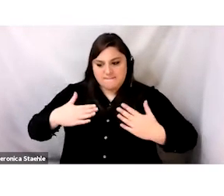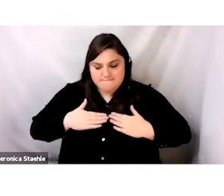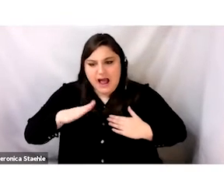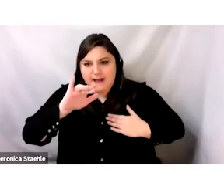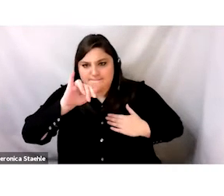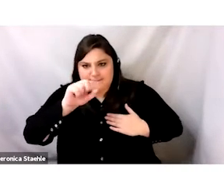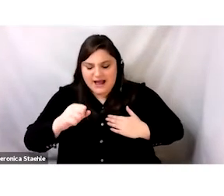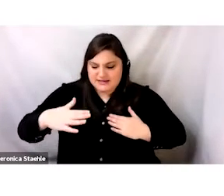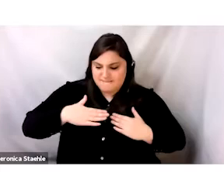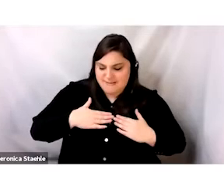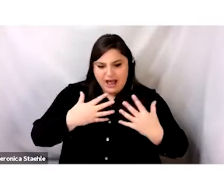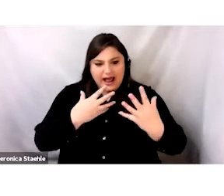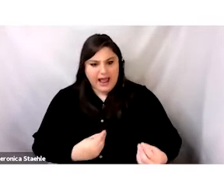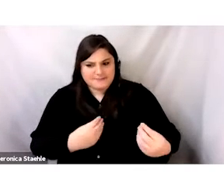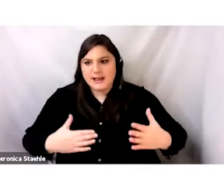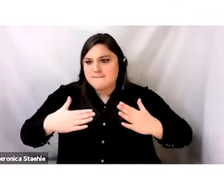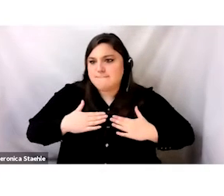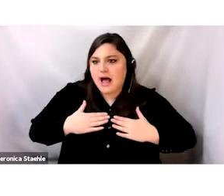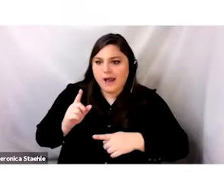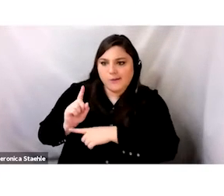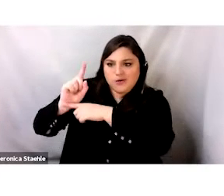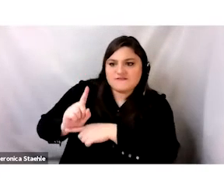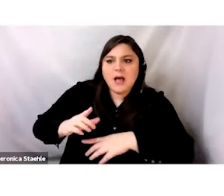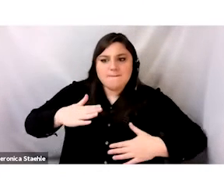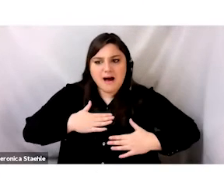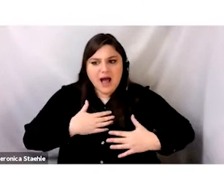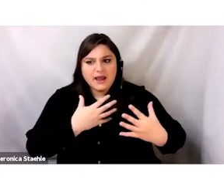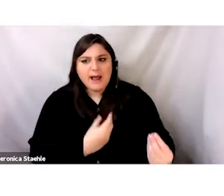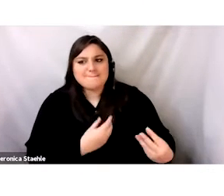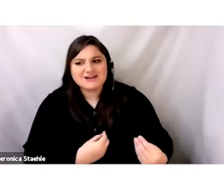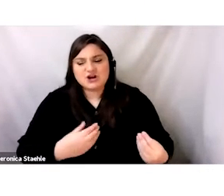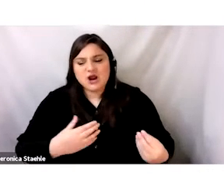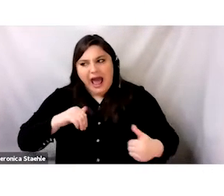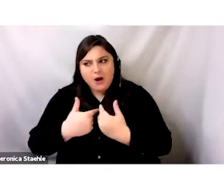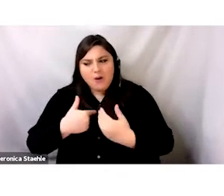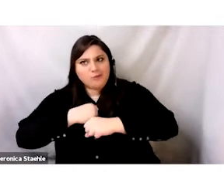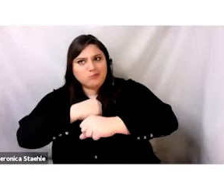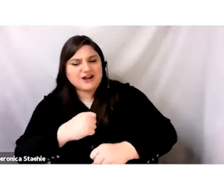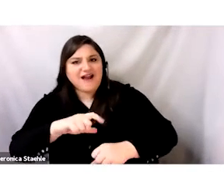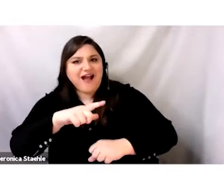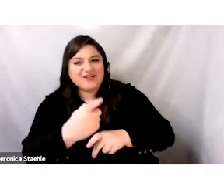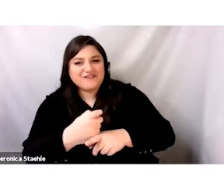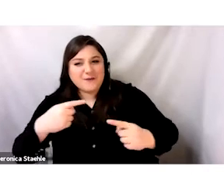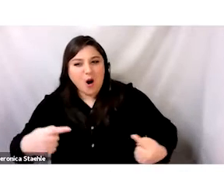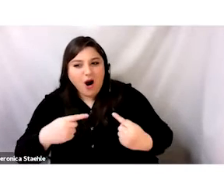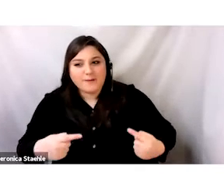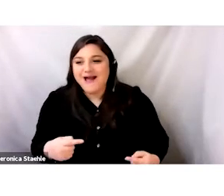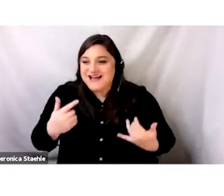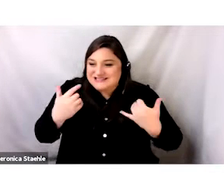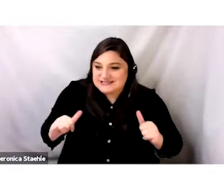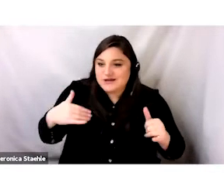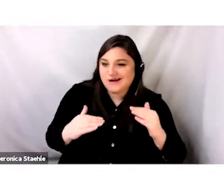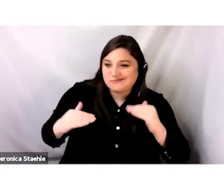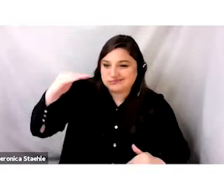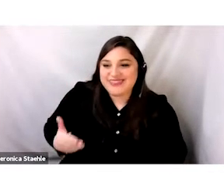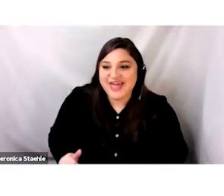have I actually used my privilege not only to help but potentially harm, and recognizing that it has to be hand